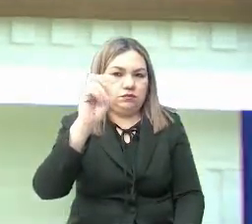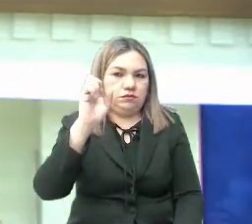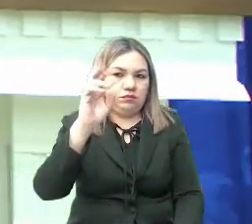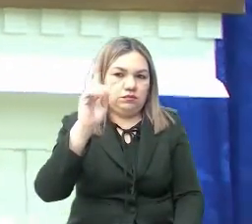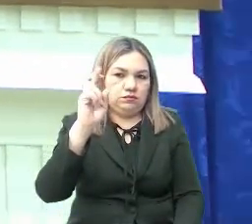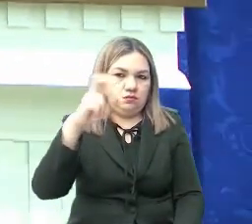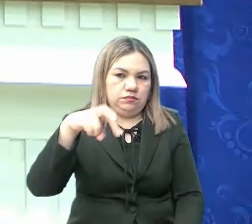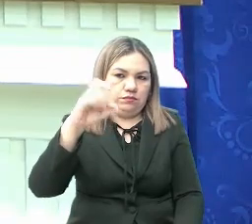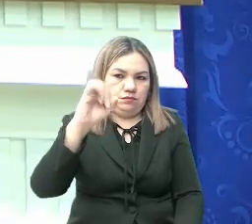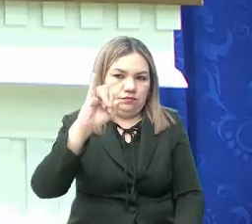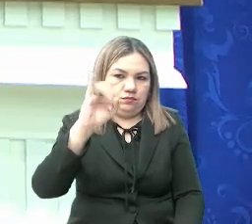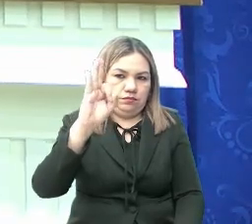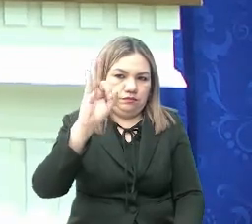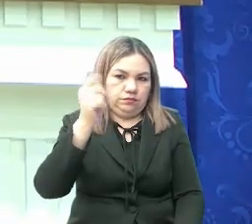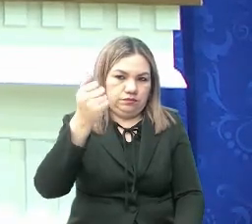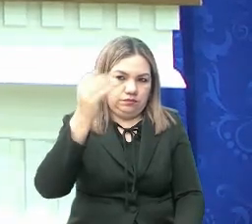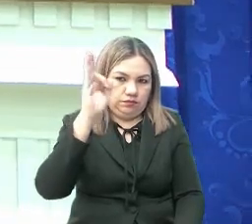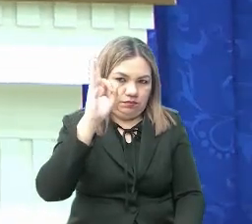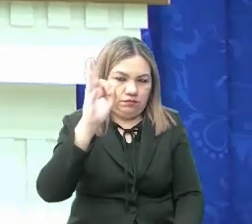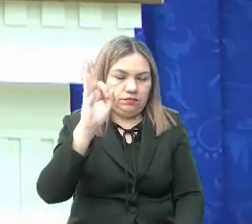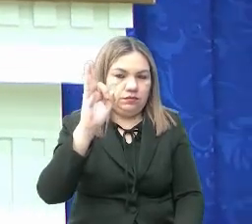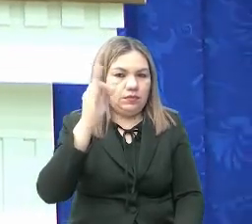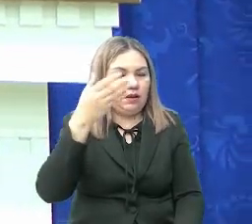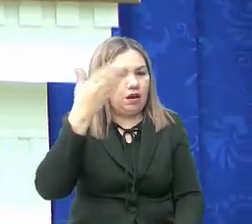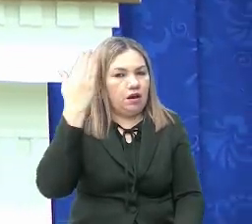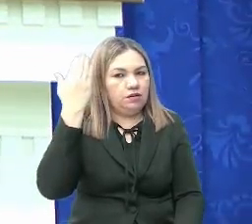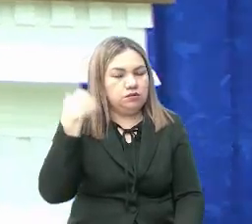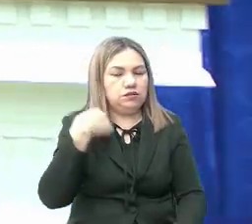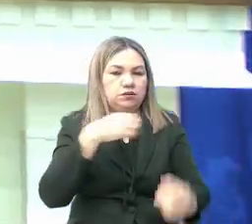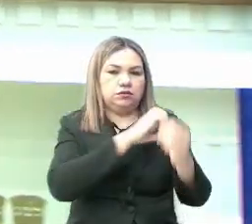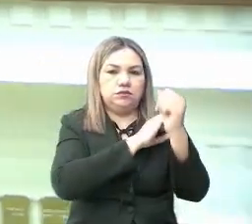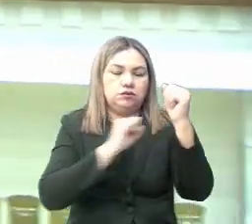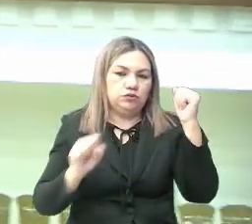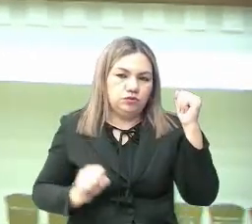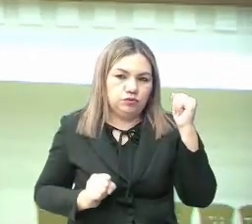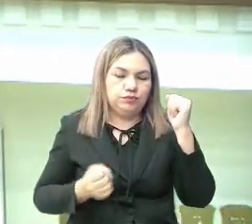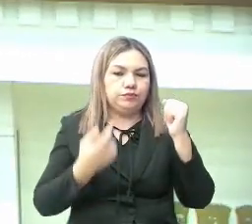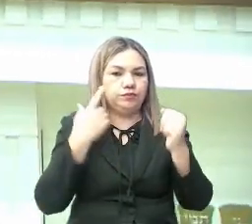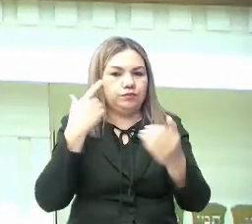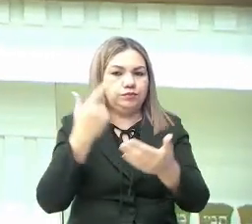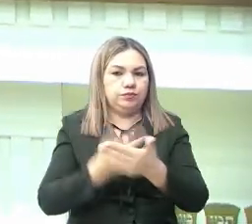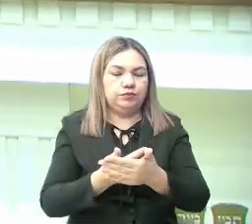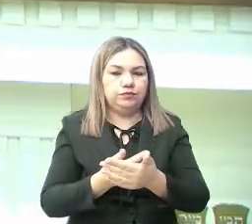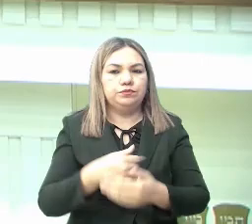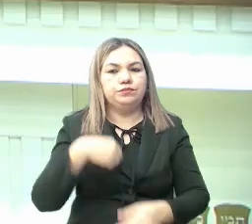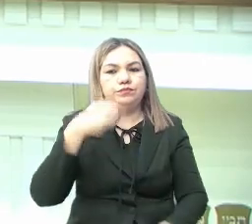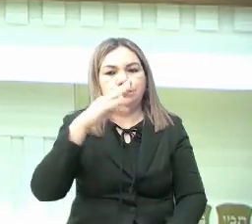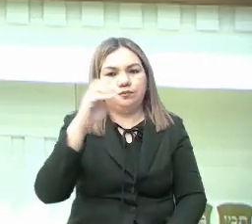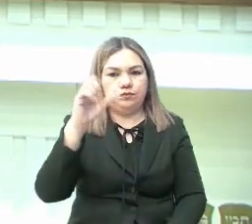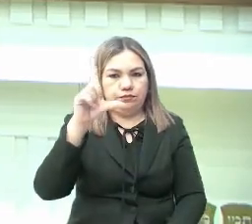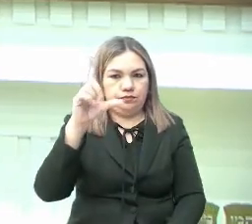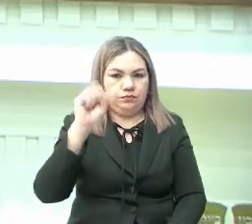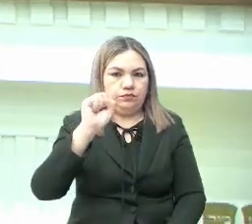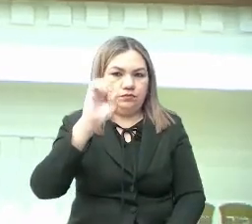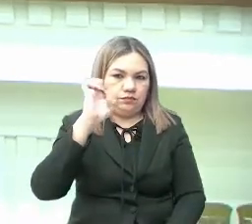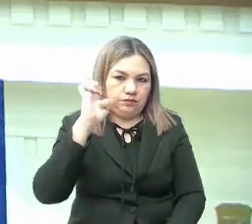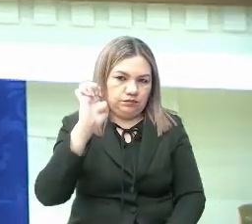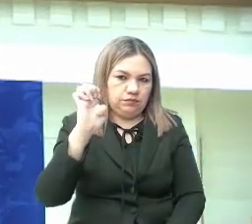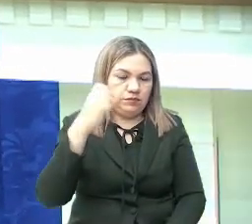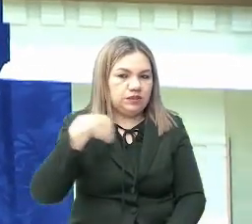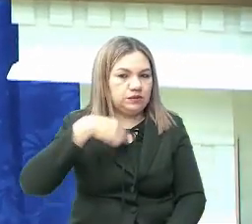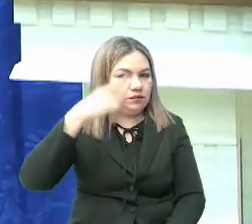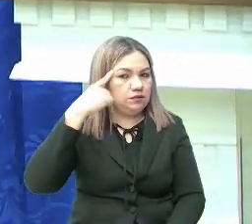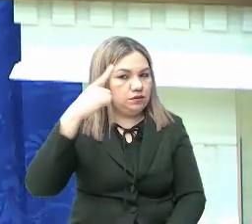Paul knew that his eternity, that what he was in the Lord, was going to manifest in what he is, because he